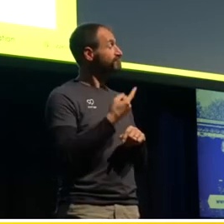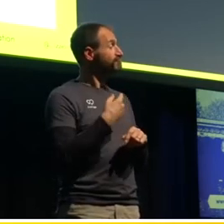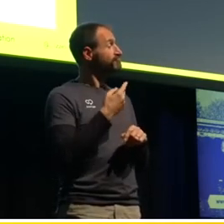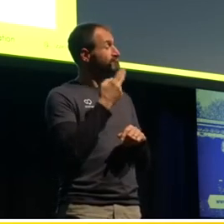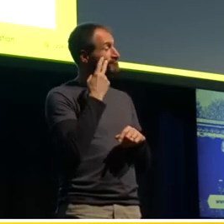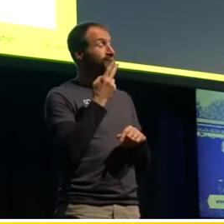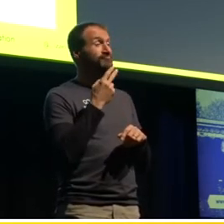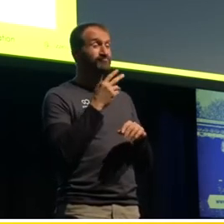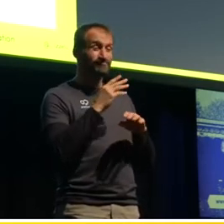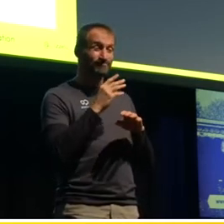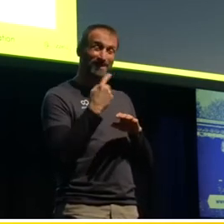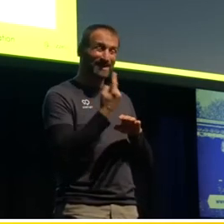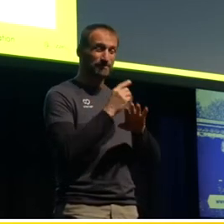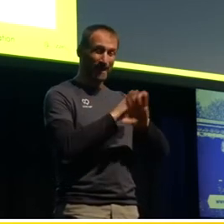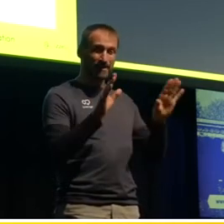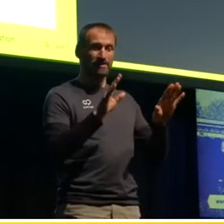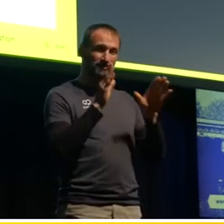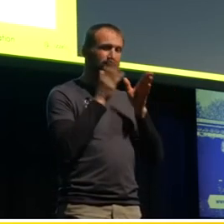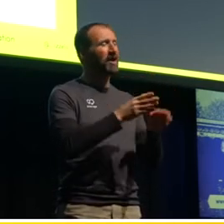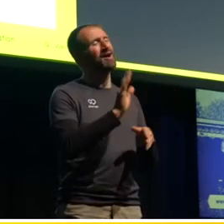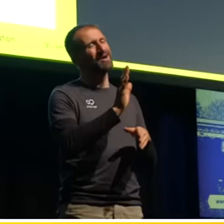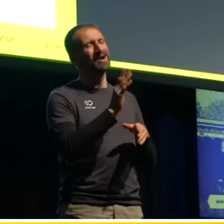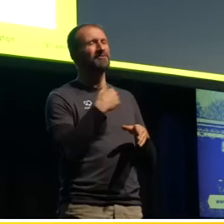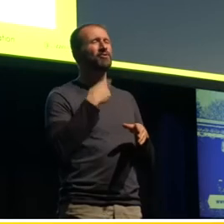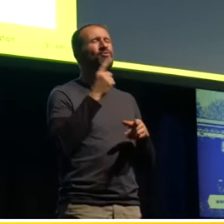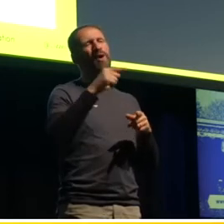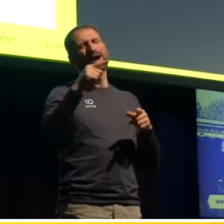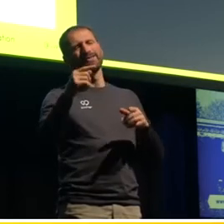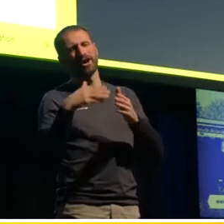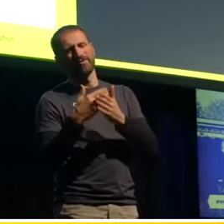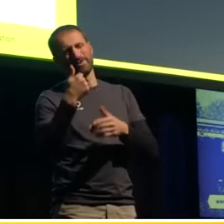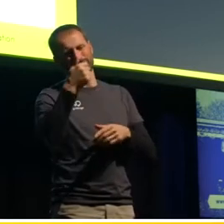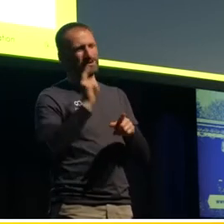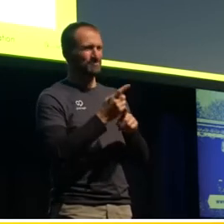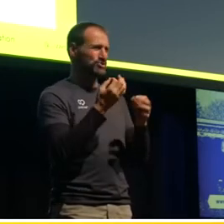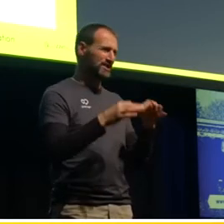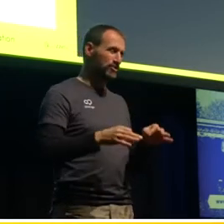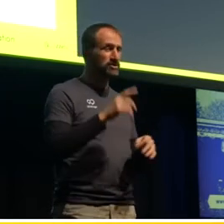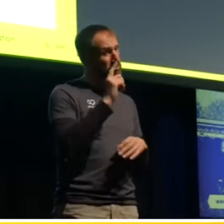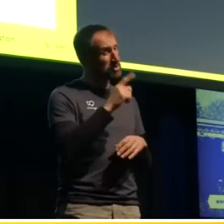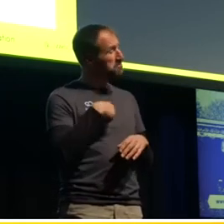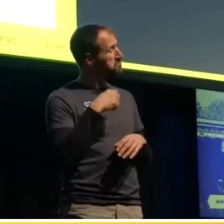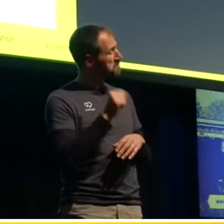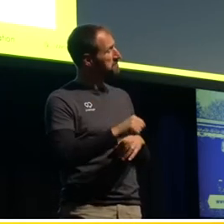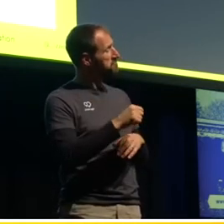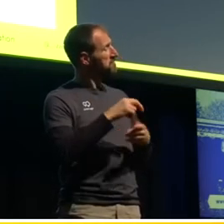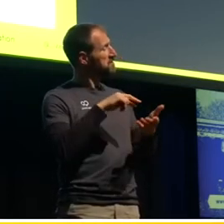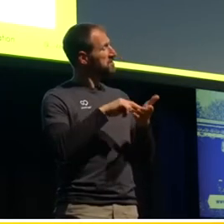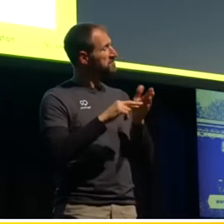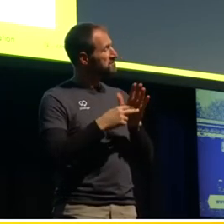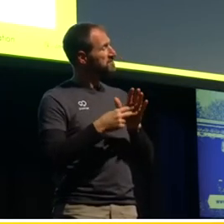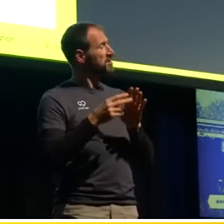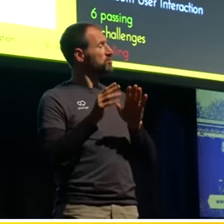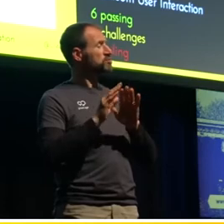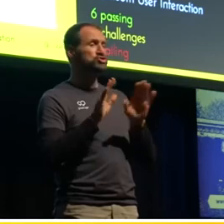other stuff to do first. But it's there. You can be technology agnostic. Just for the modules, for the shared stuff,